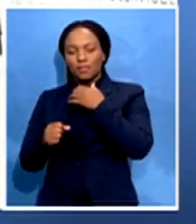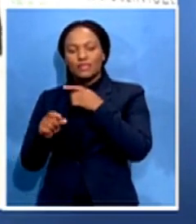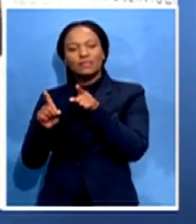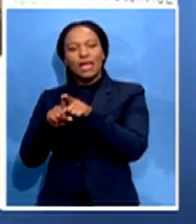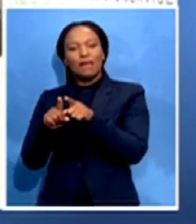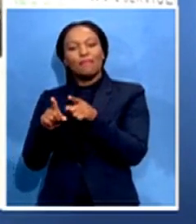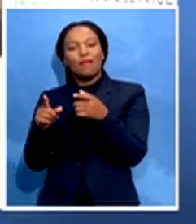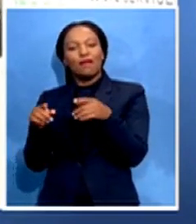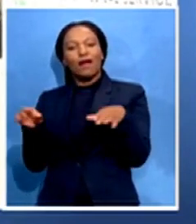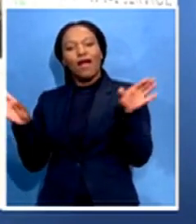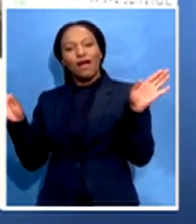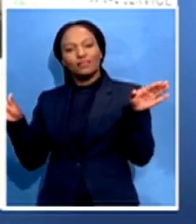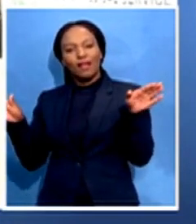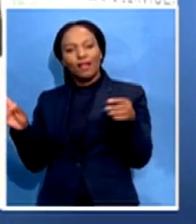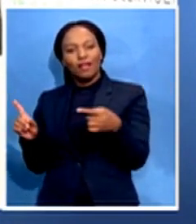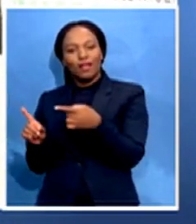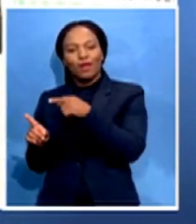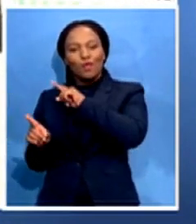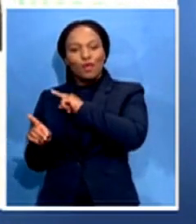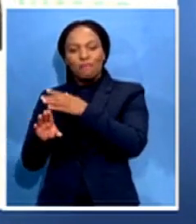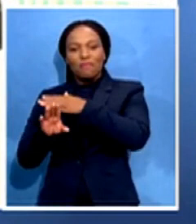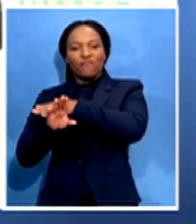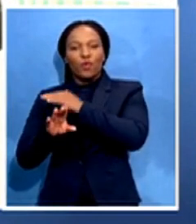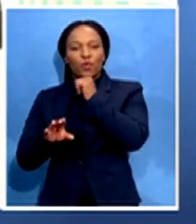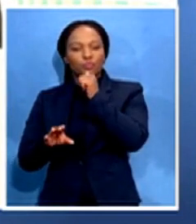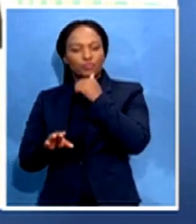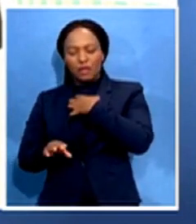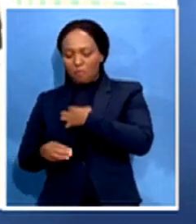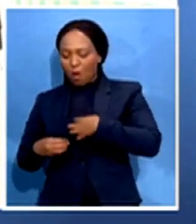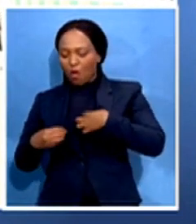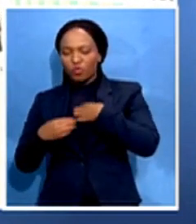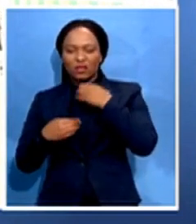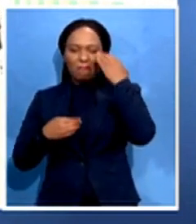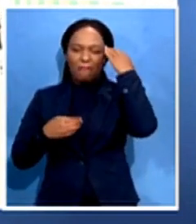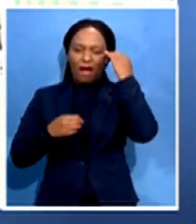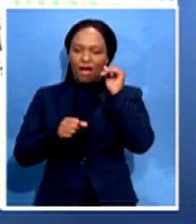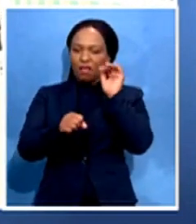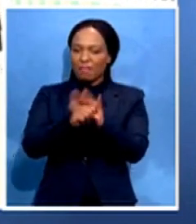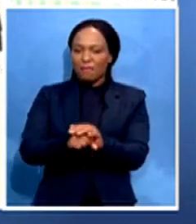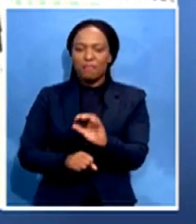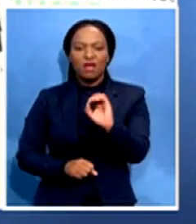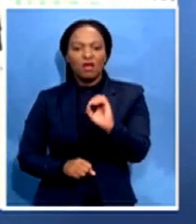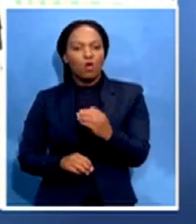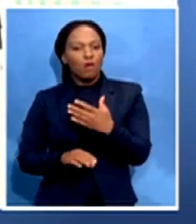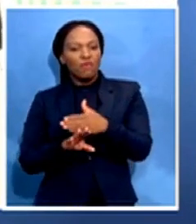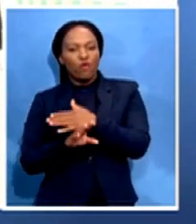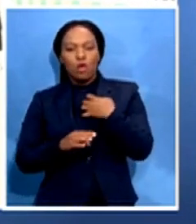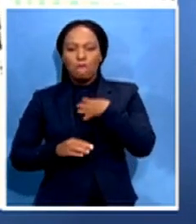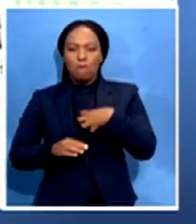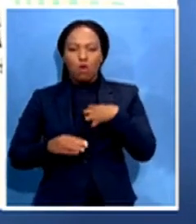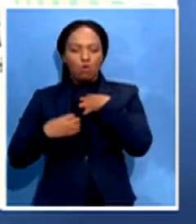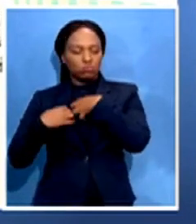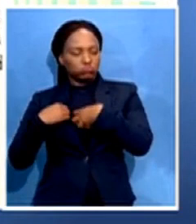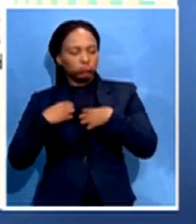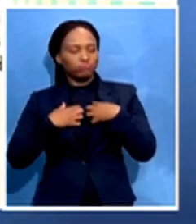the emotional trauma, the burden, you heard from Dr. Lee talking about the emotional burden that they go through, still they pursue,